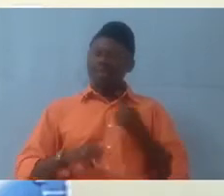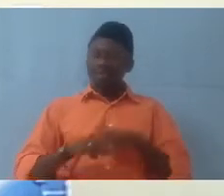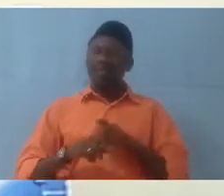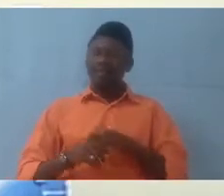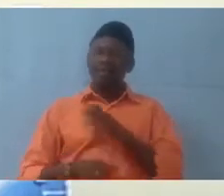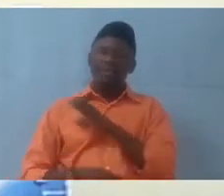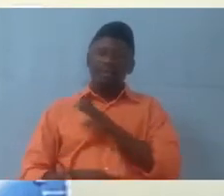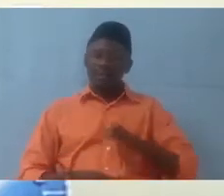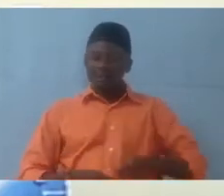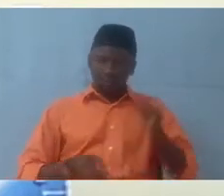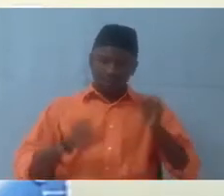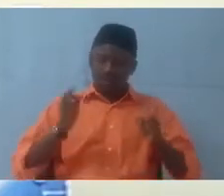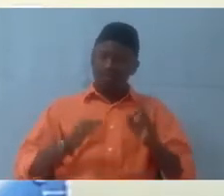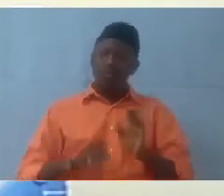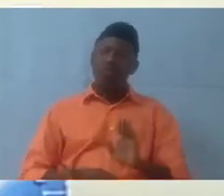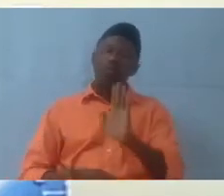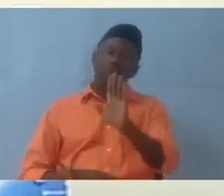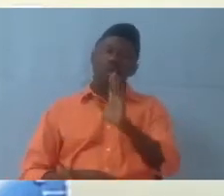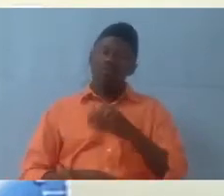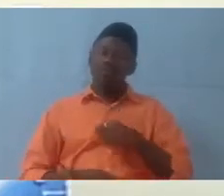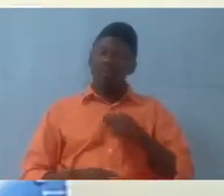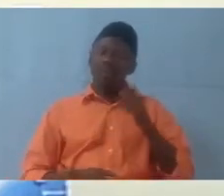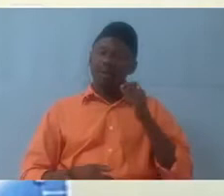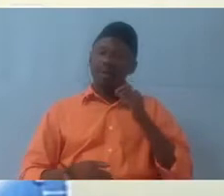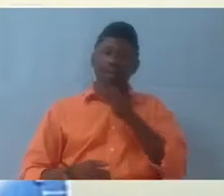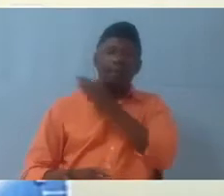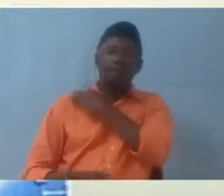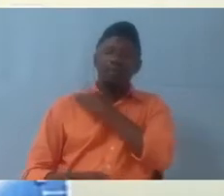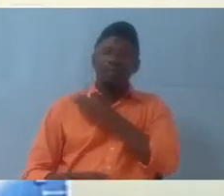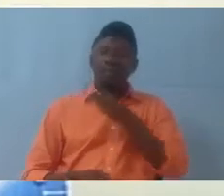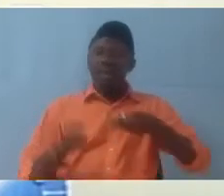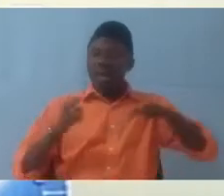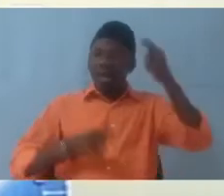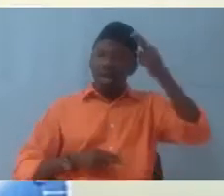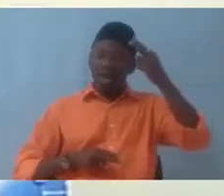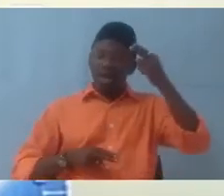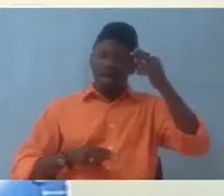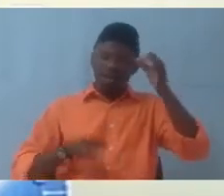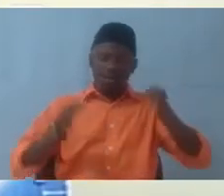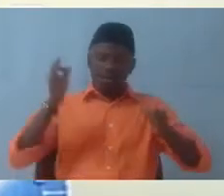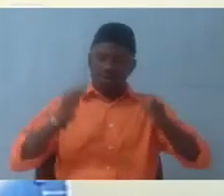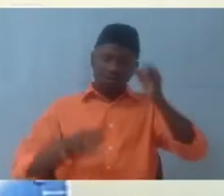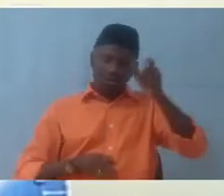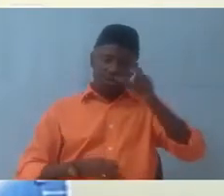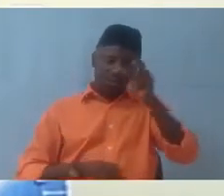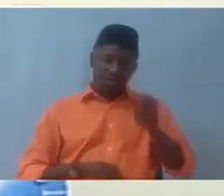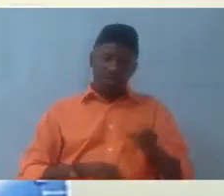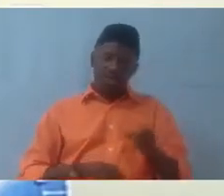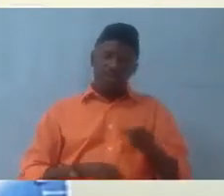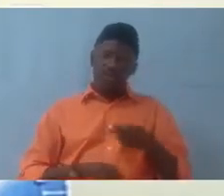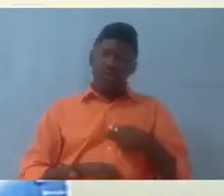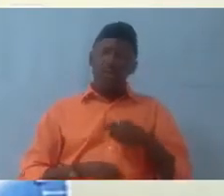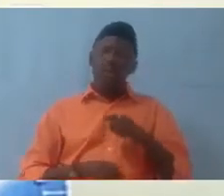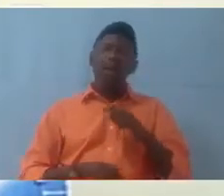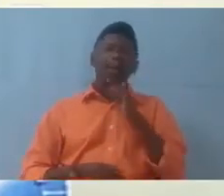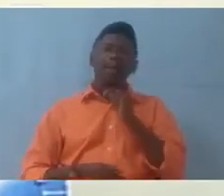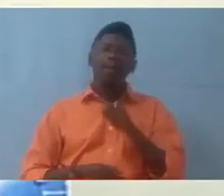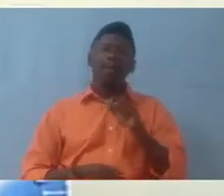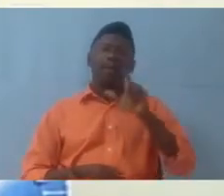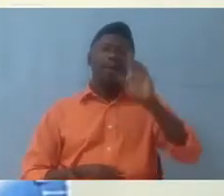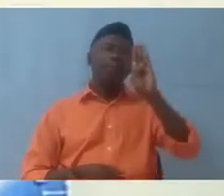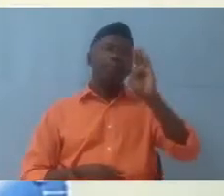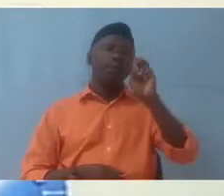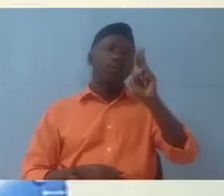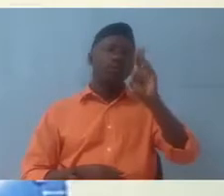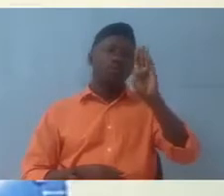master of the High Court, who was the late Buba Jawa. CJ bi la mu ngi don xaar ki nga xamne mo nekkon master of the High Court ndem ci Yalla